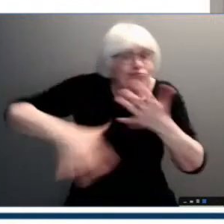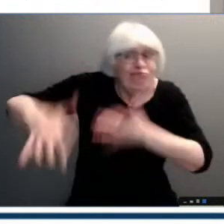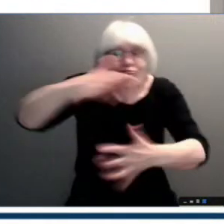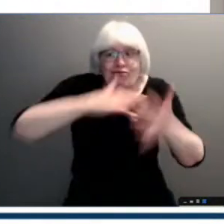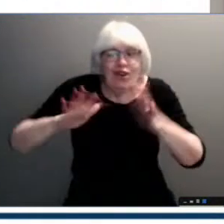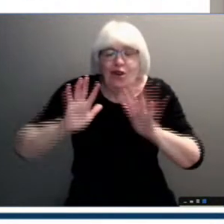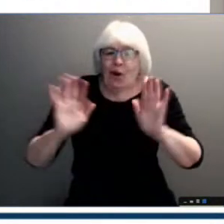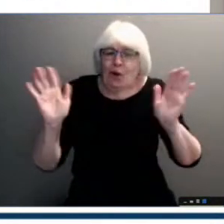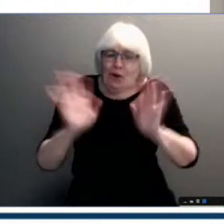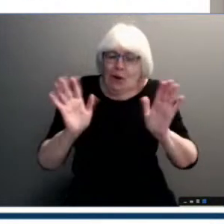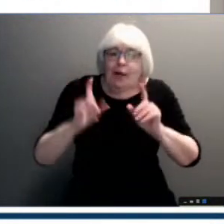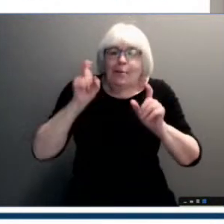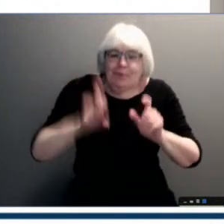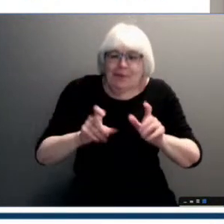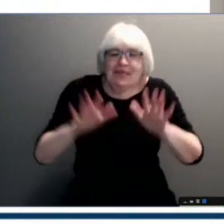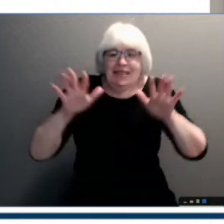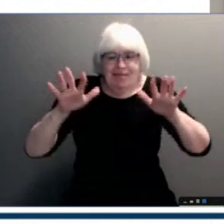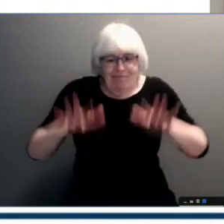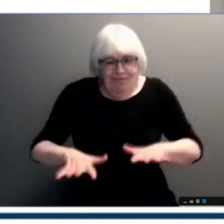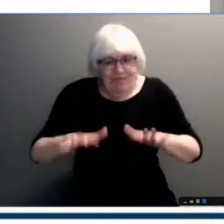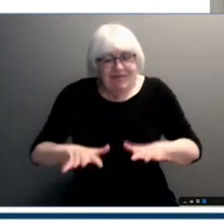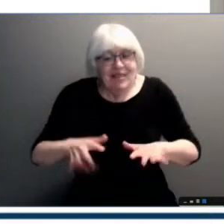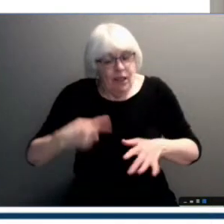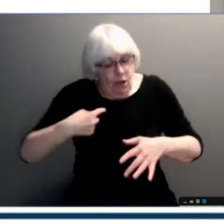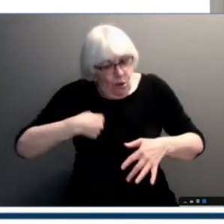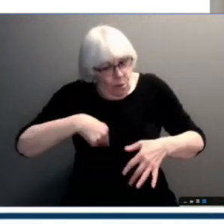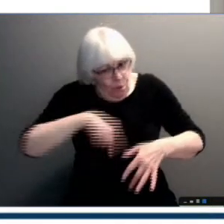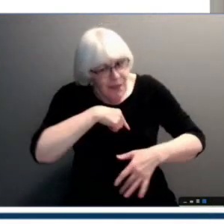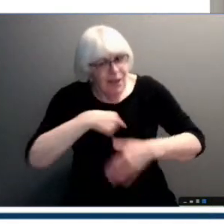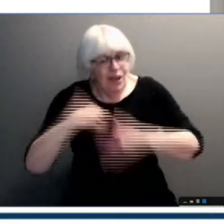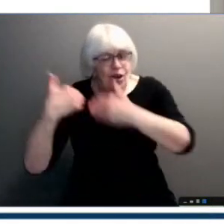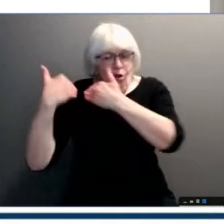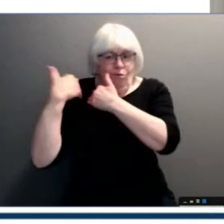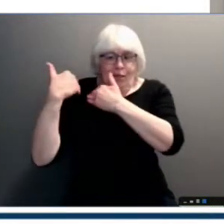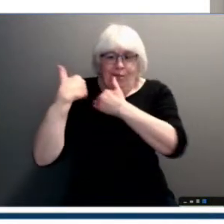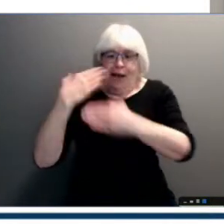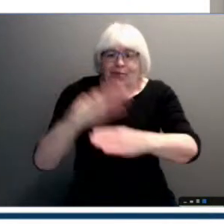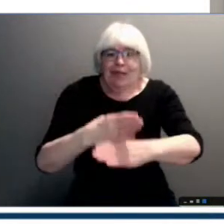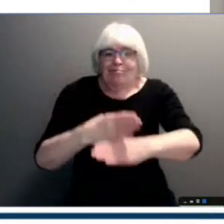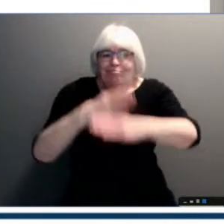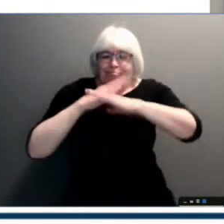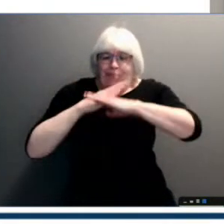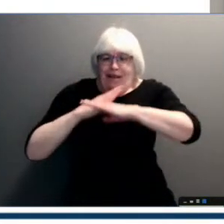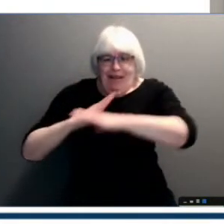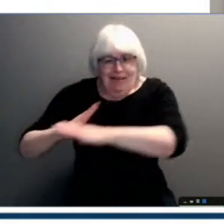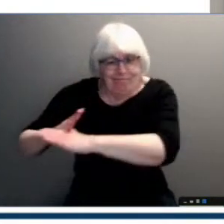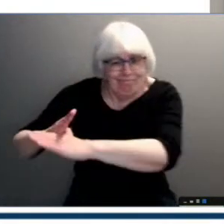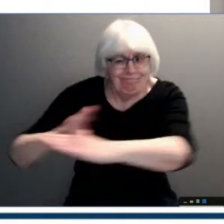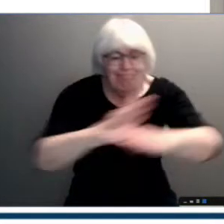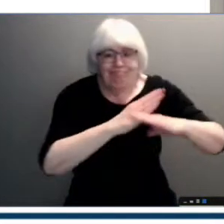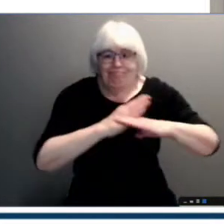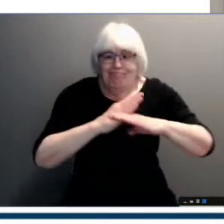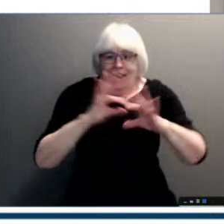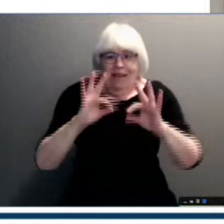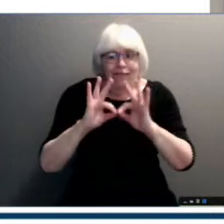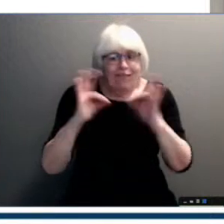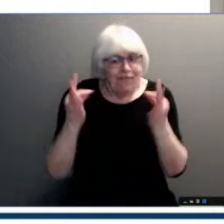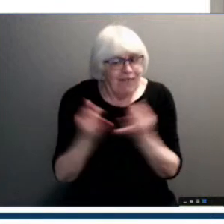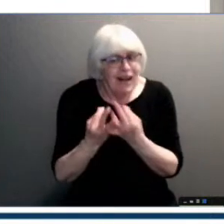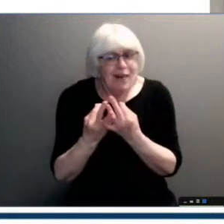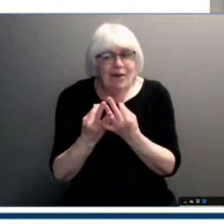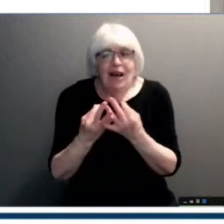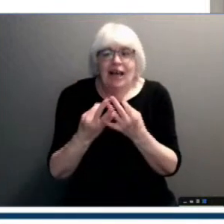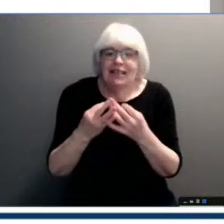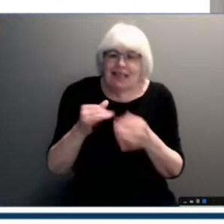personal responsibility for protecting ourselves and protecting our family. So we're asking you to be